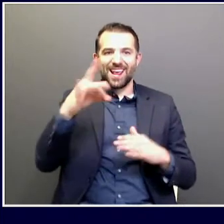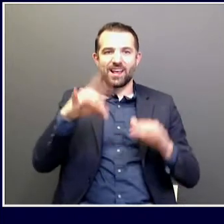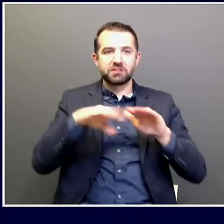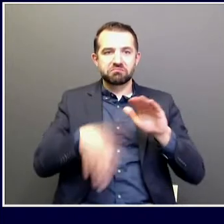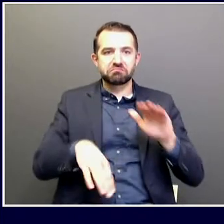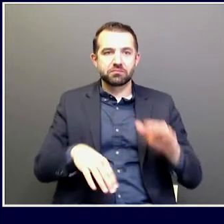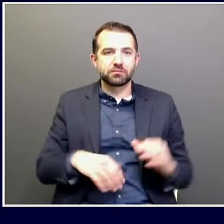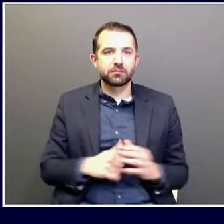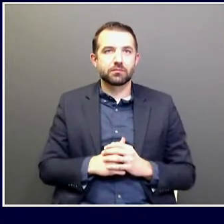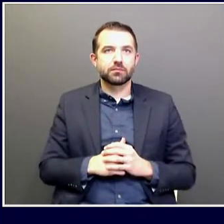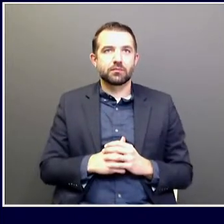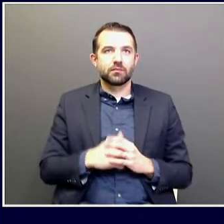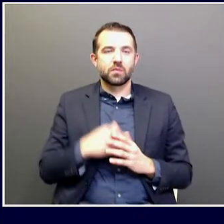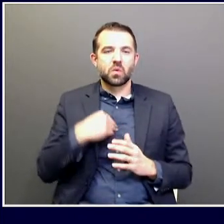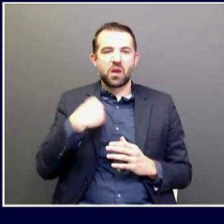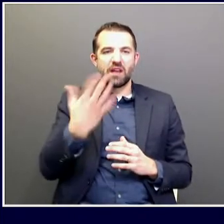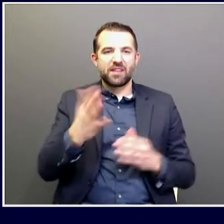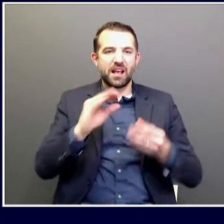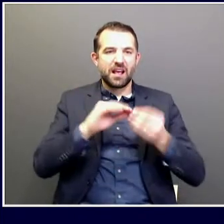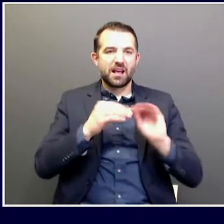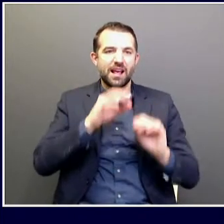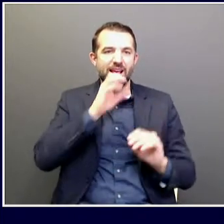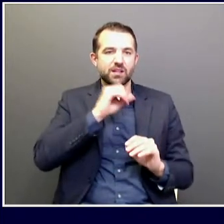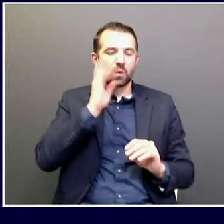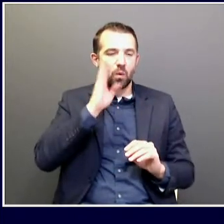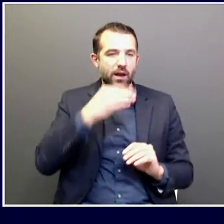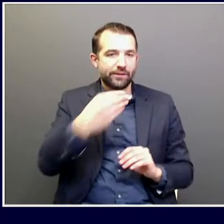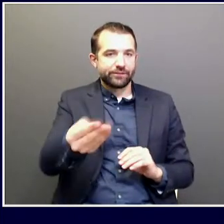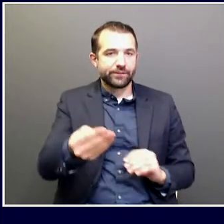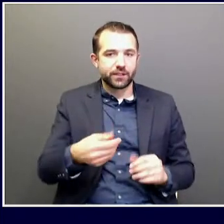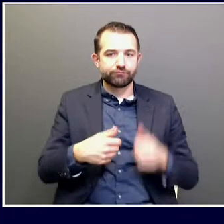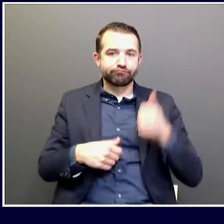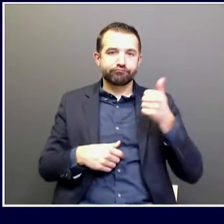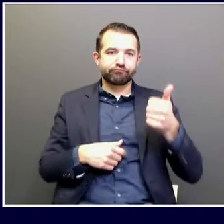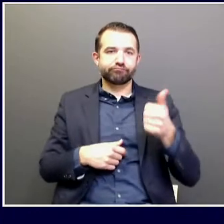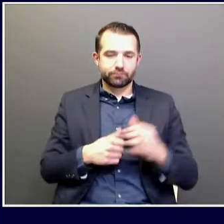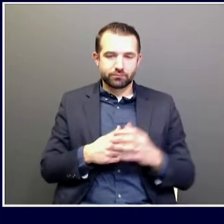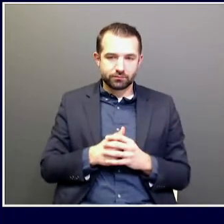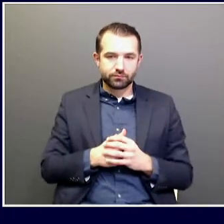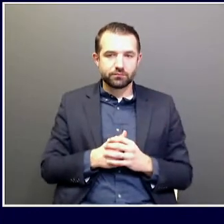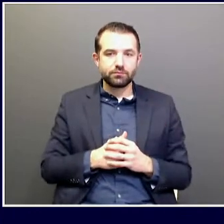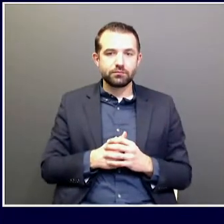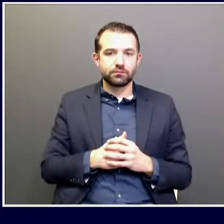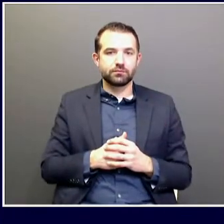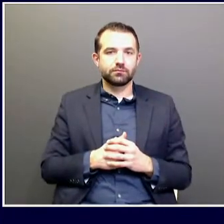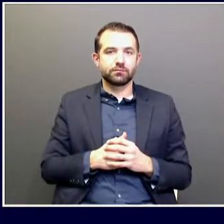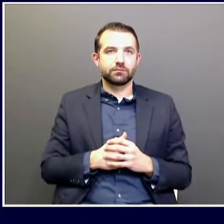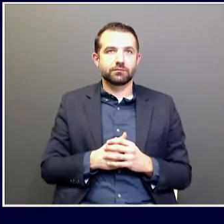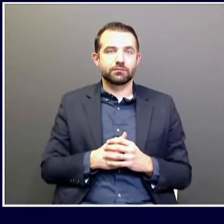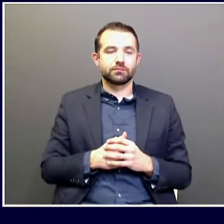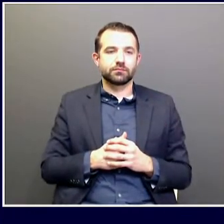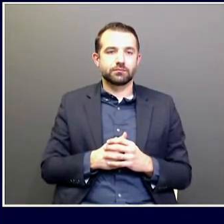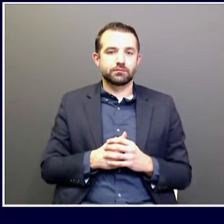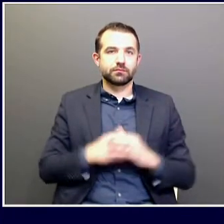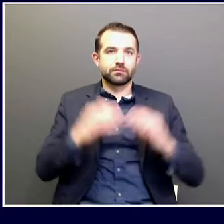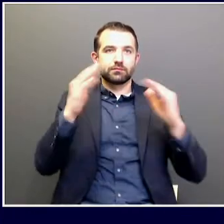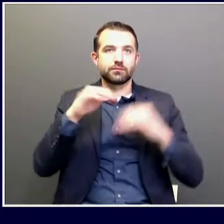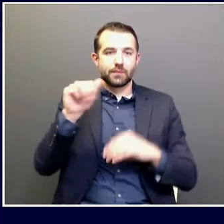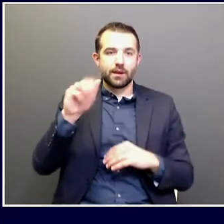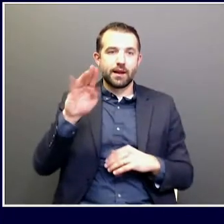ages. Thank you. Mm-hmm. Thank you. Let me go over to Amy Brown